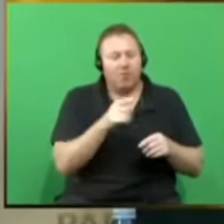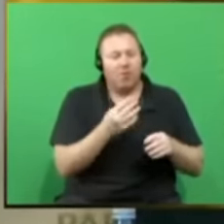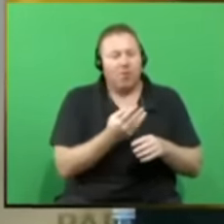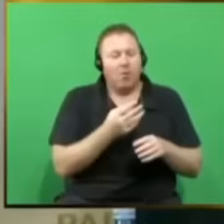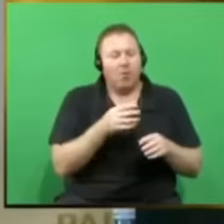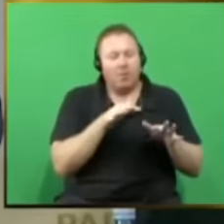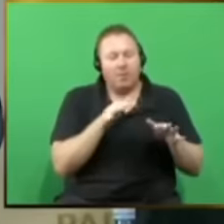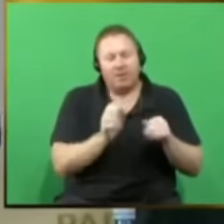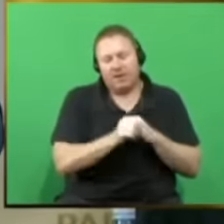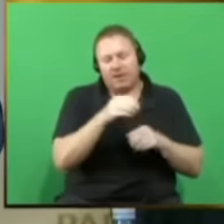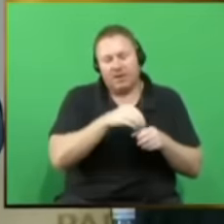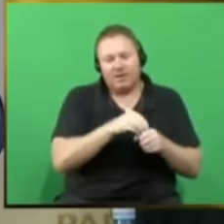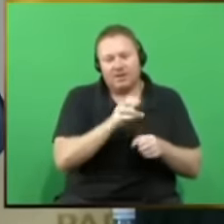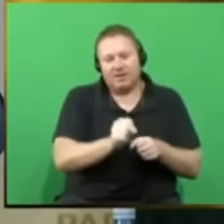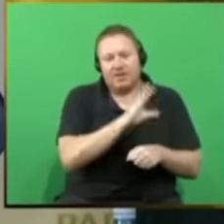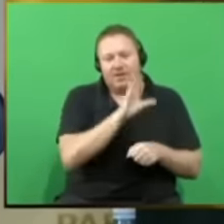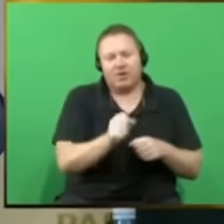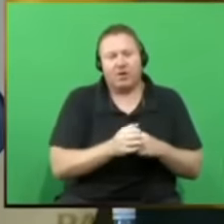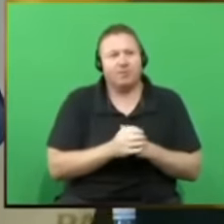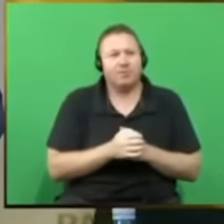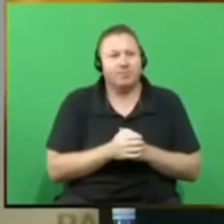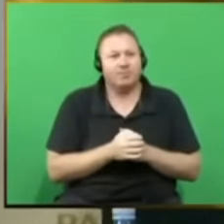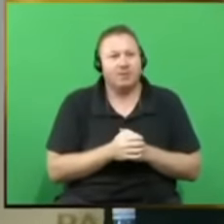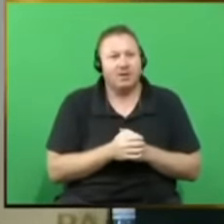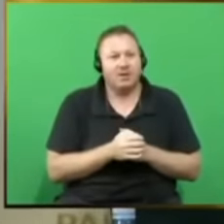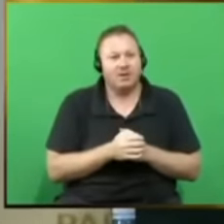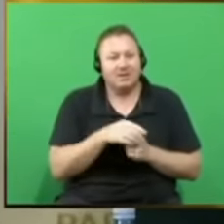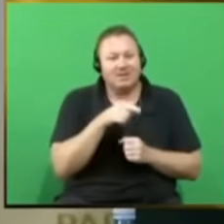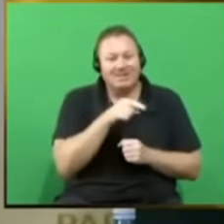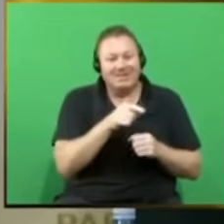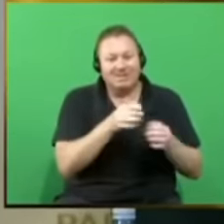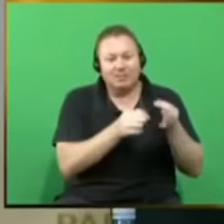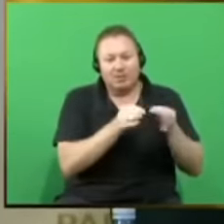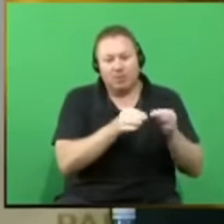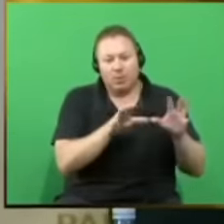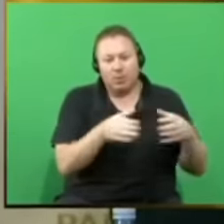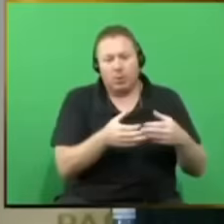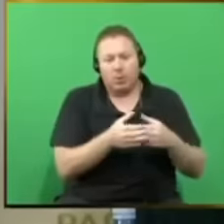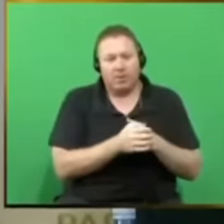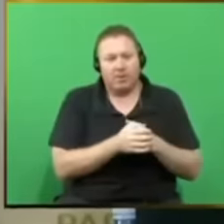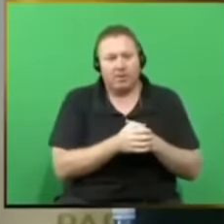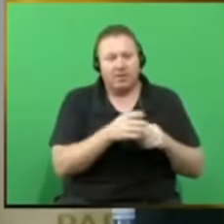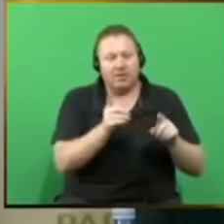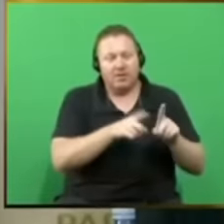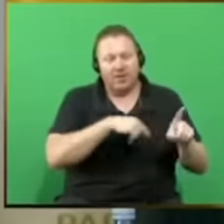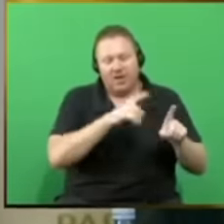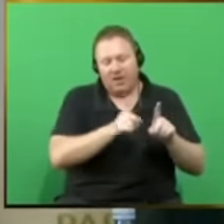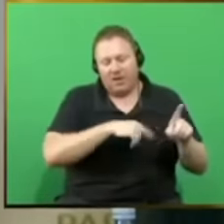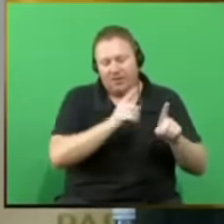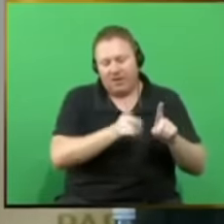country. This is a party of absolute failure.